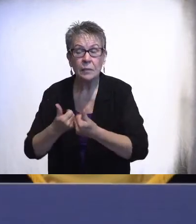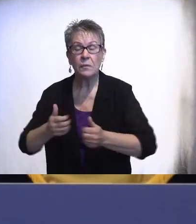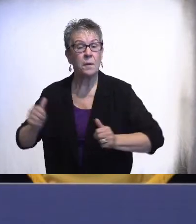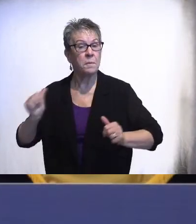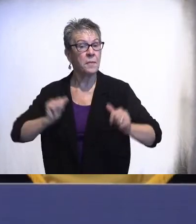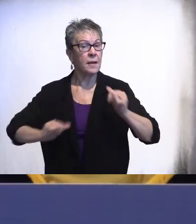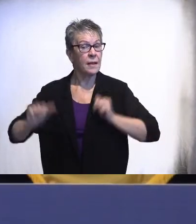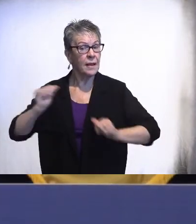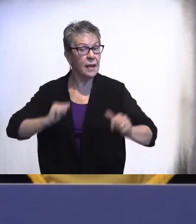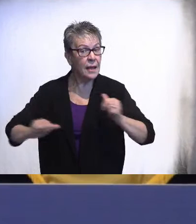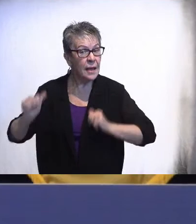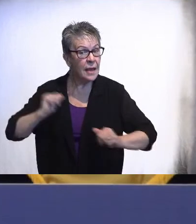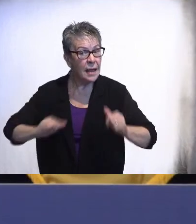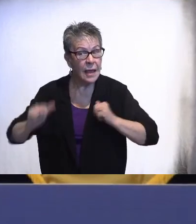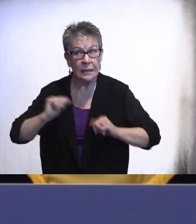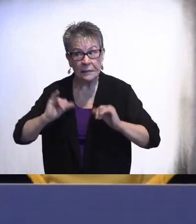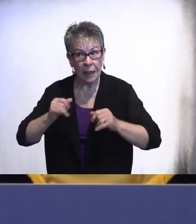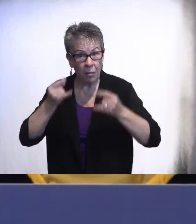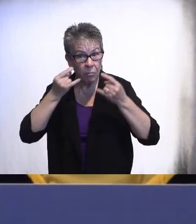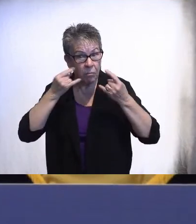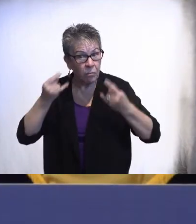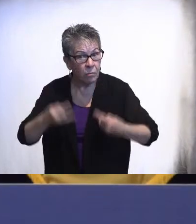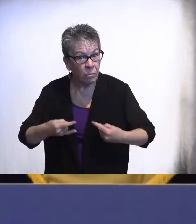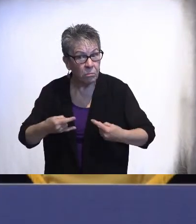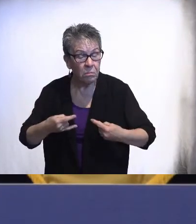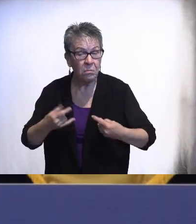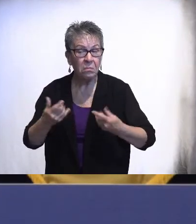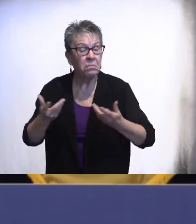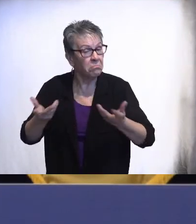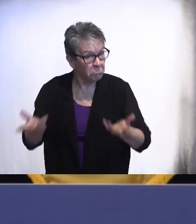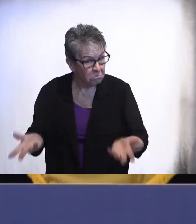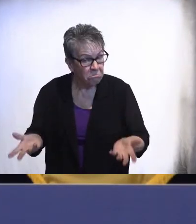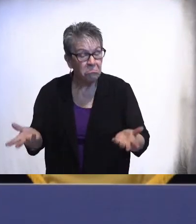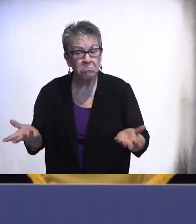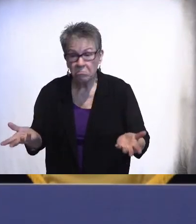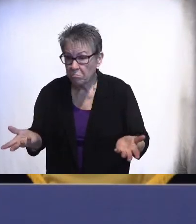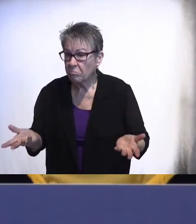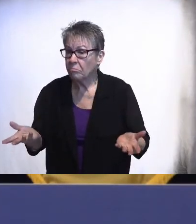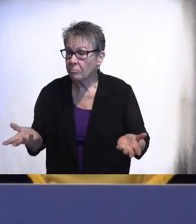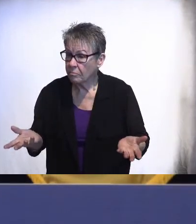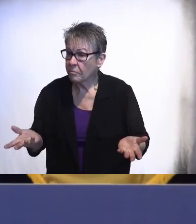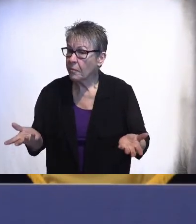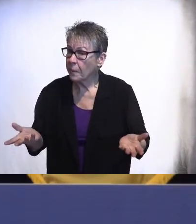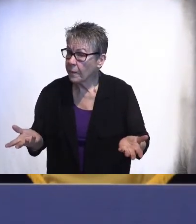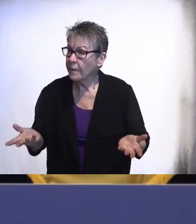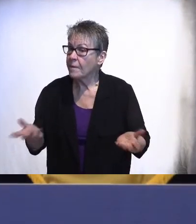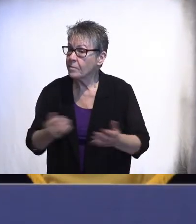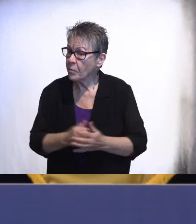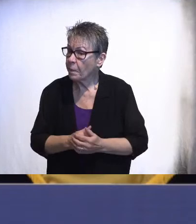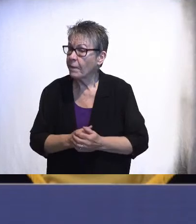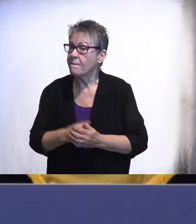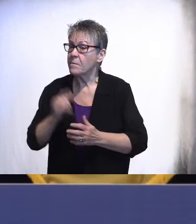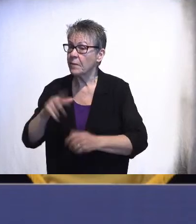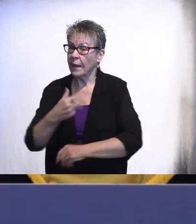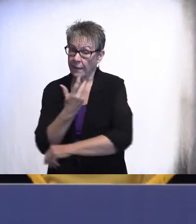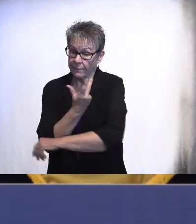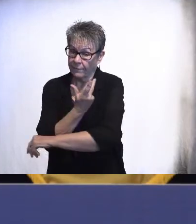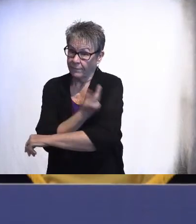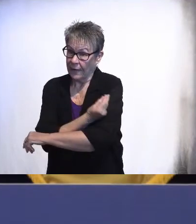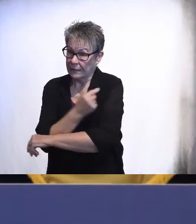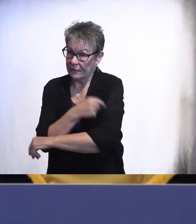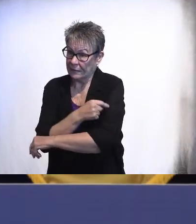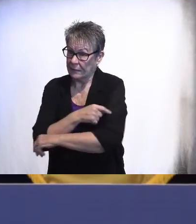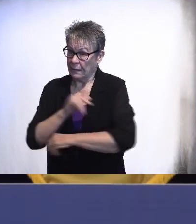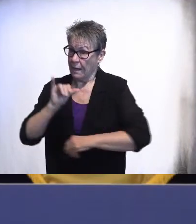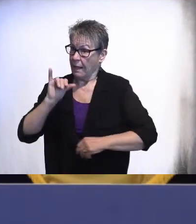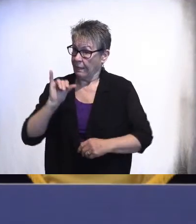Again, I think I answered this from Alex. Vaccine progress is a data point, a data stream that we look at very carefully,